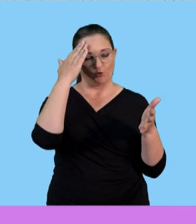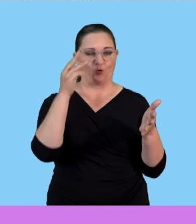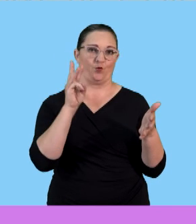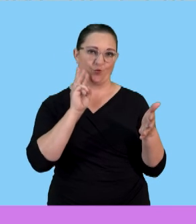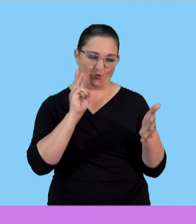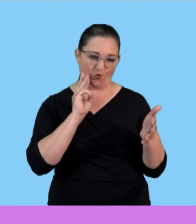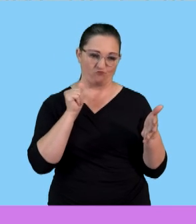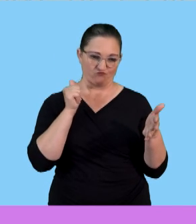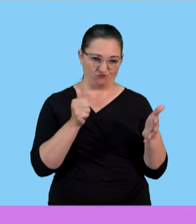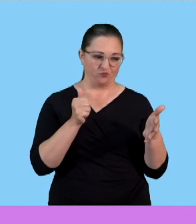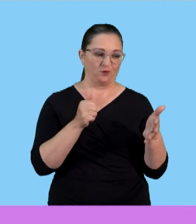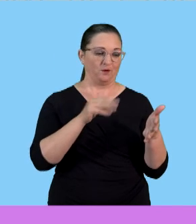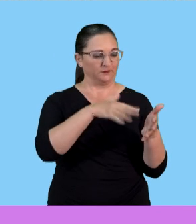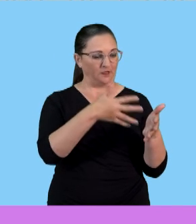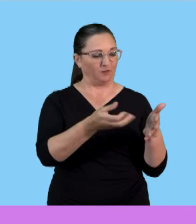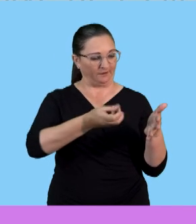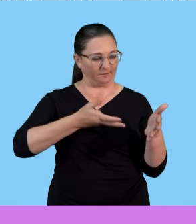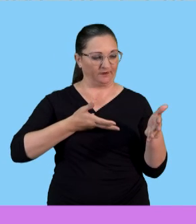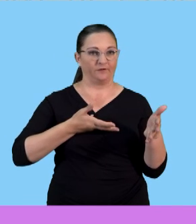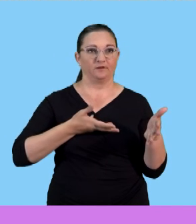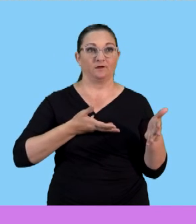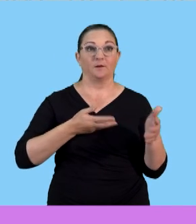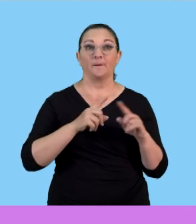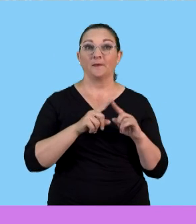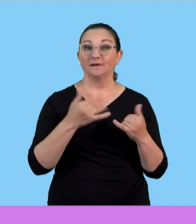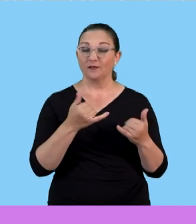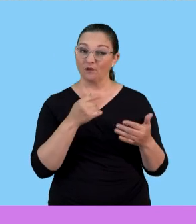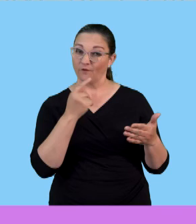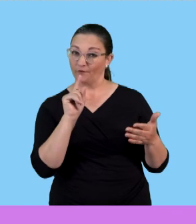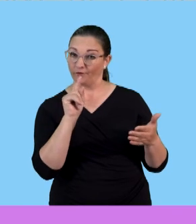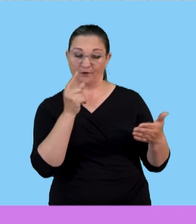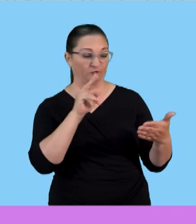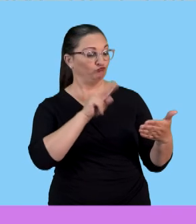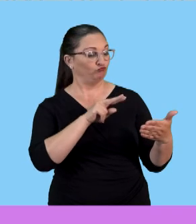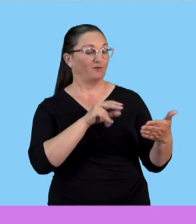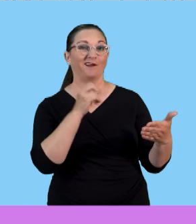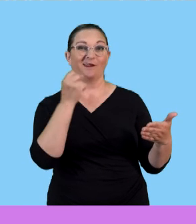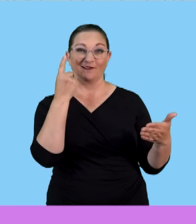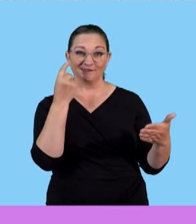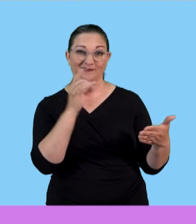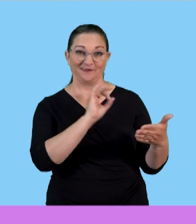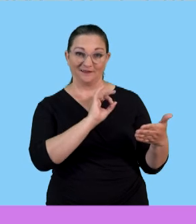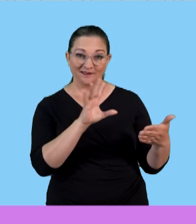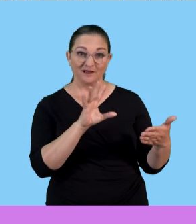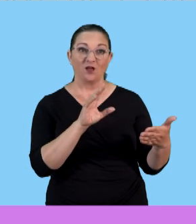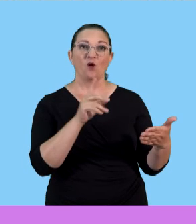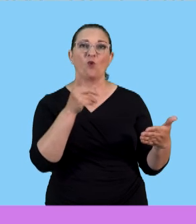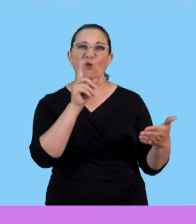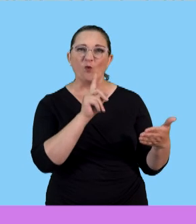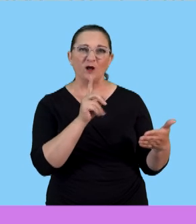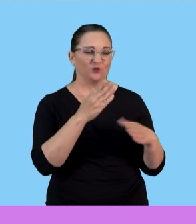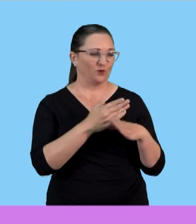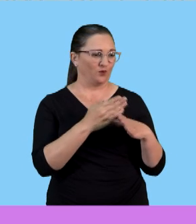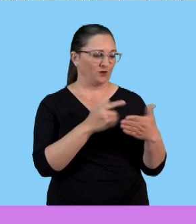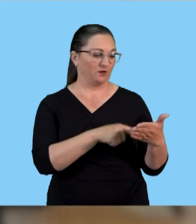a water tariff table given. Firstly, you need to understand or identify the type of a tariff